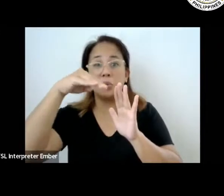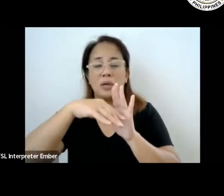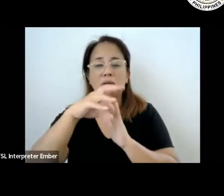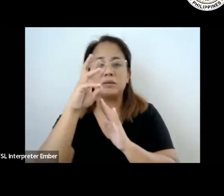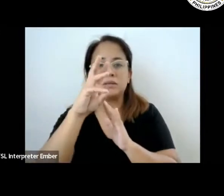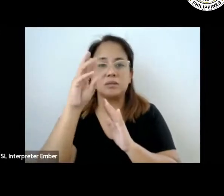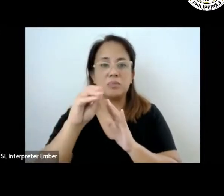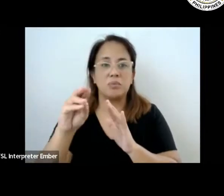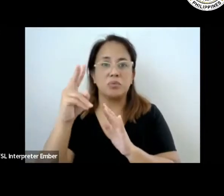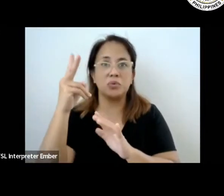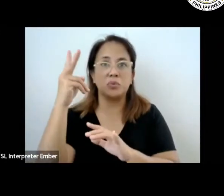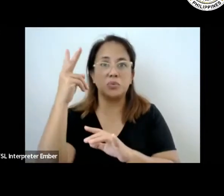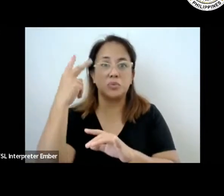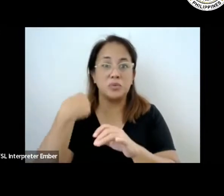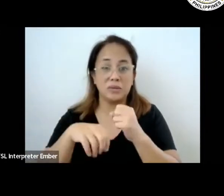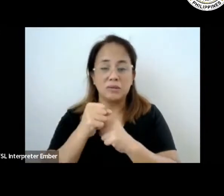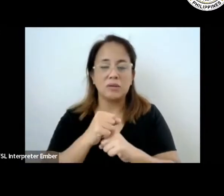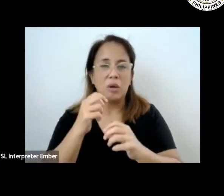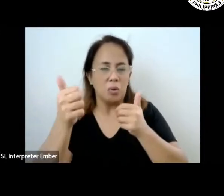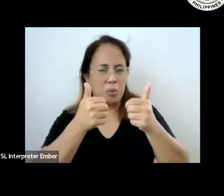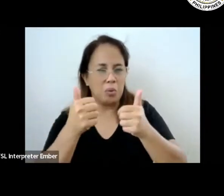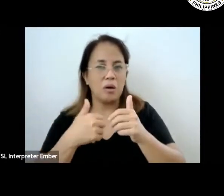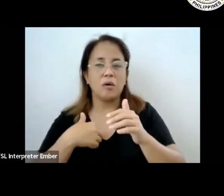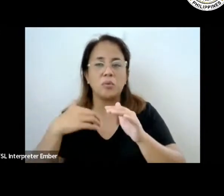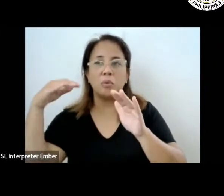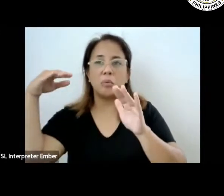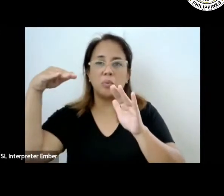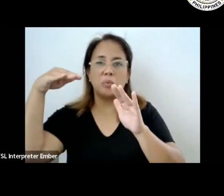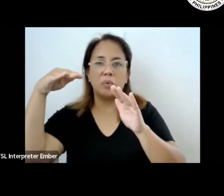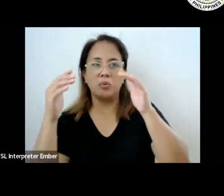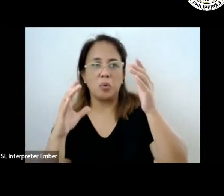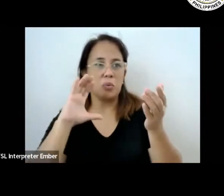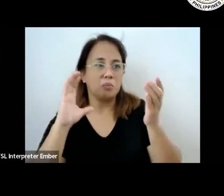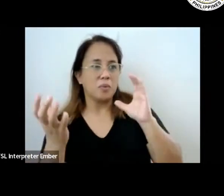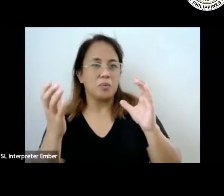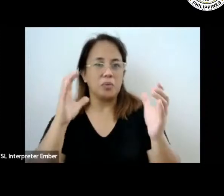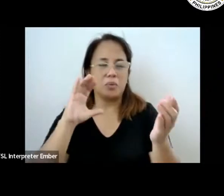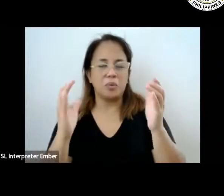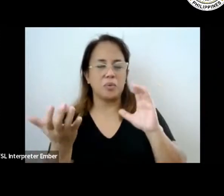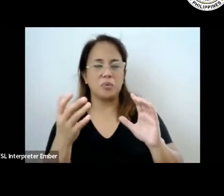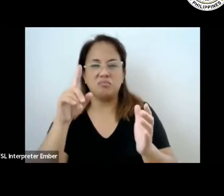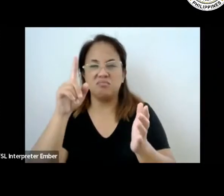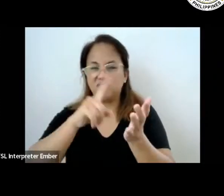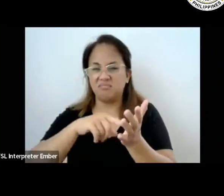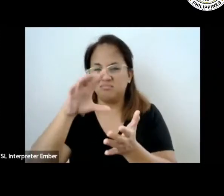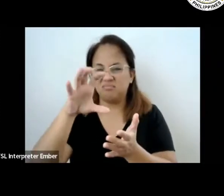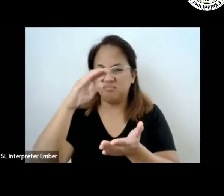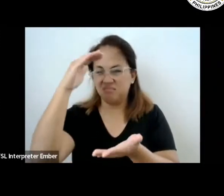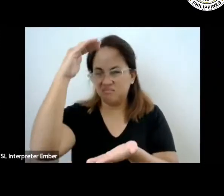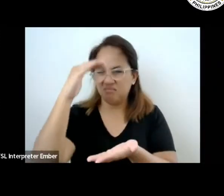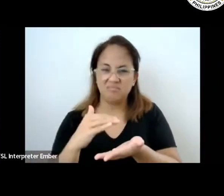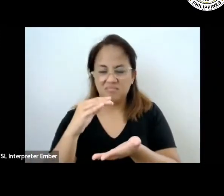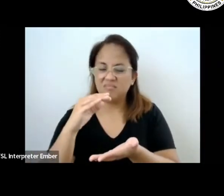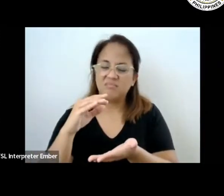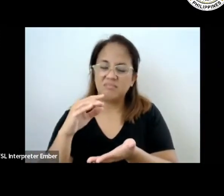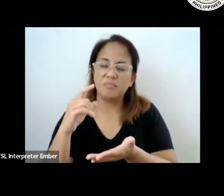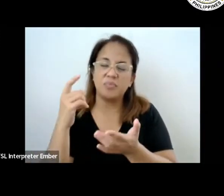the last 2 years. So, Mr. Chair, the 1,500 may be lowered in terms of its figure,